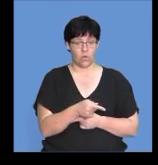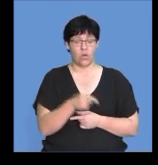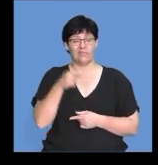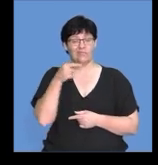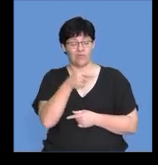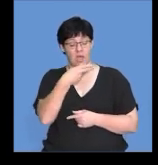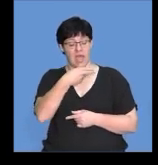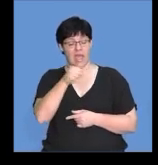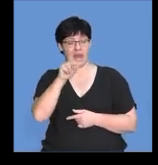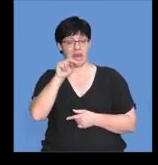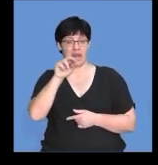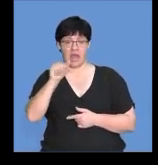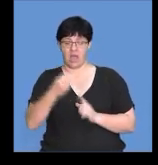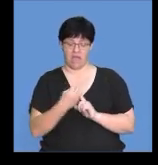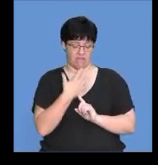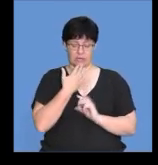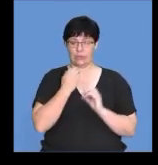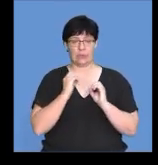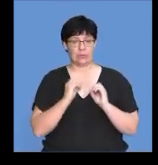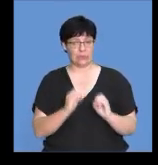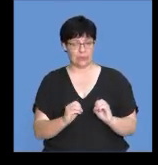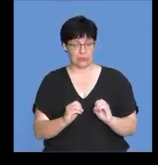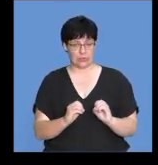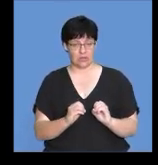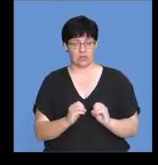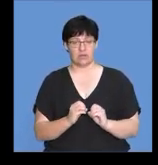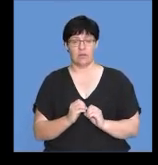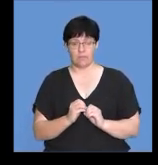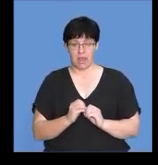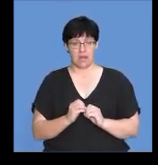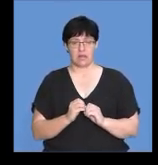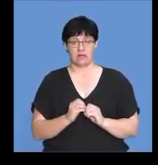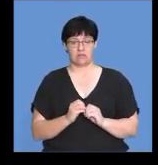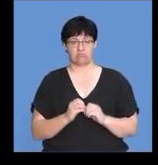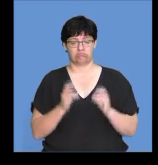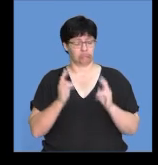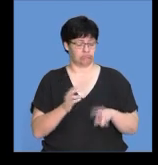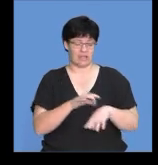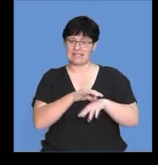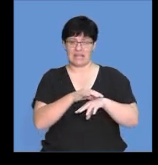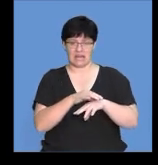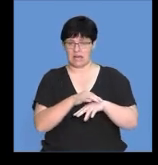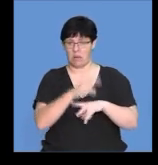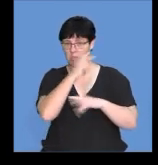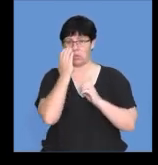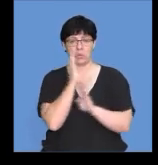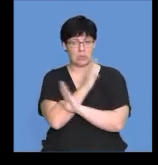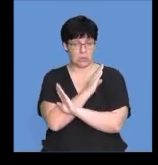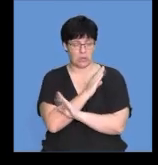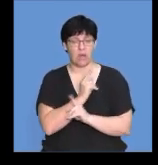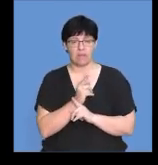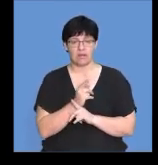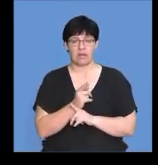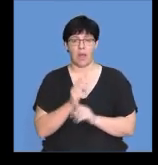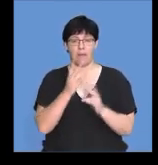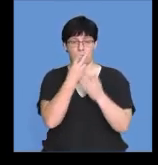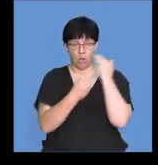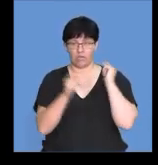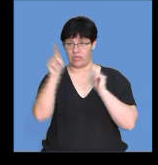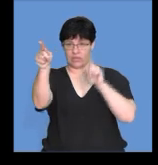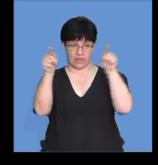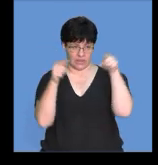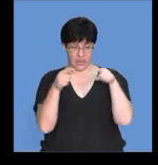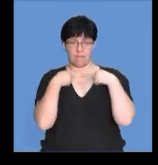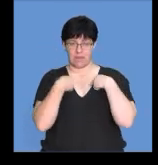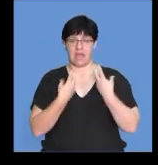for Hannah to be unaffected, in this case unshaded, what would she have inherited from both the parents to